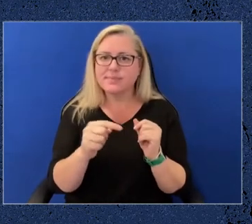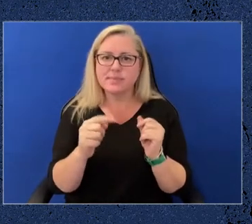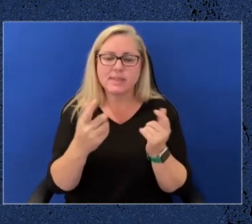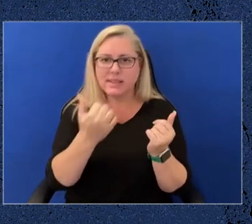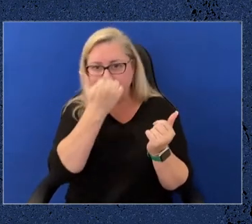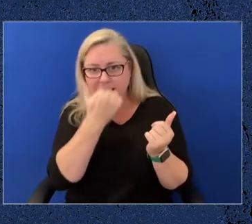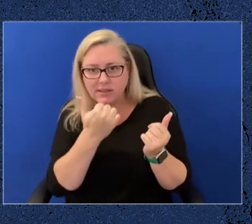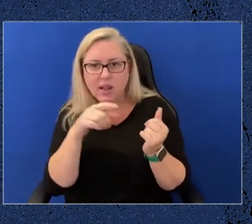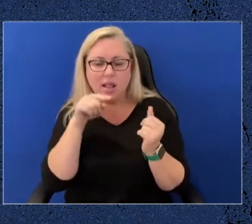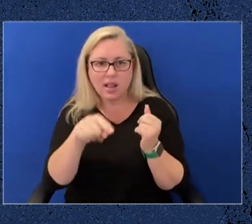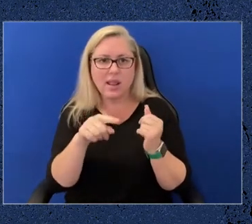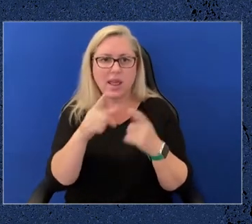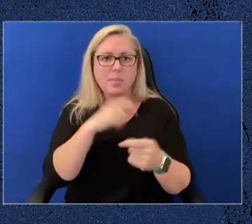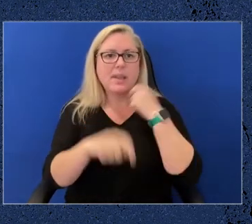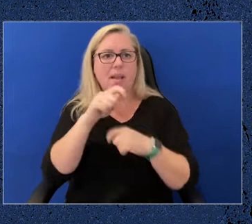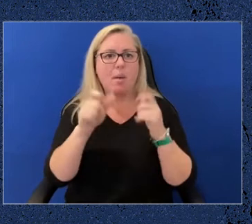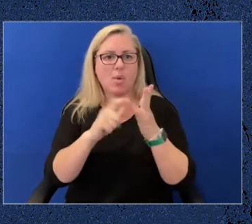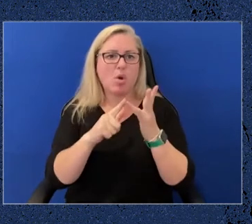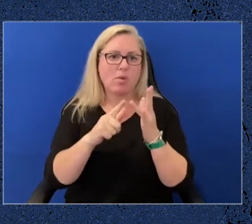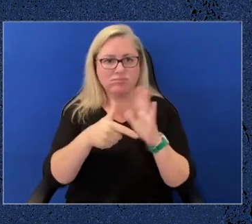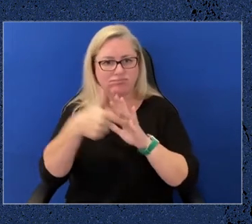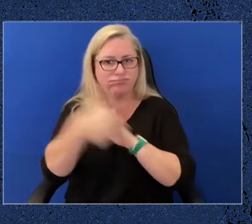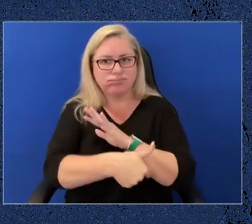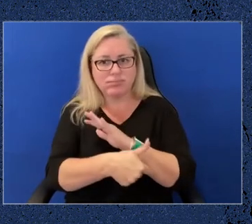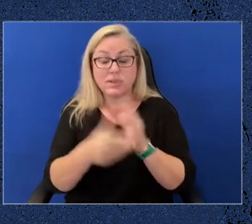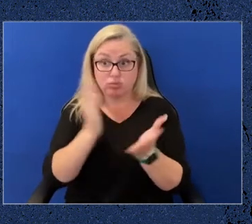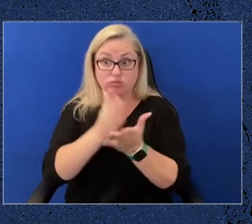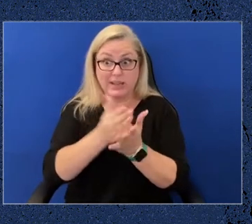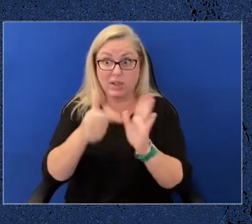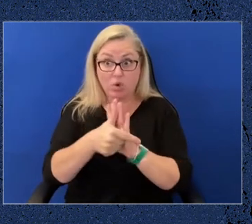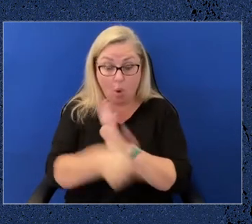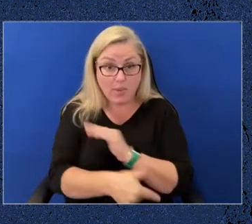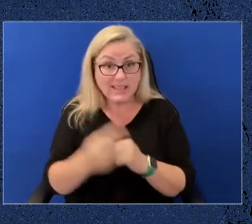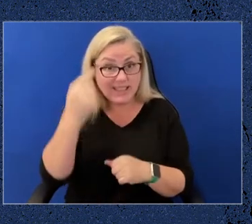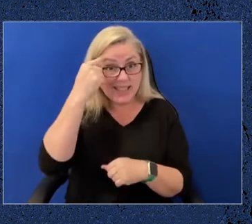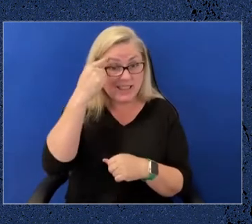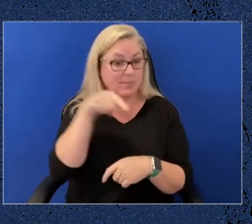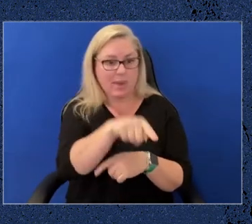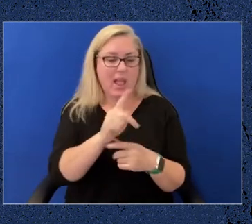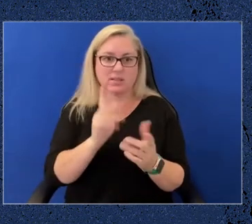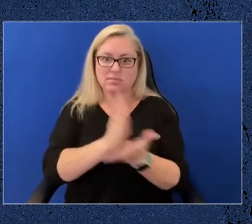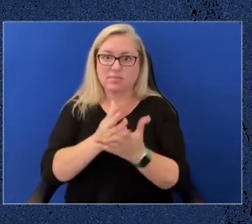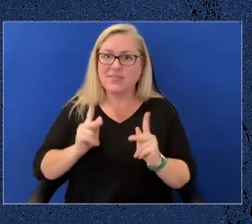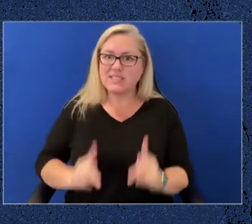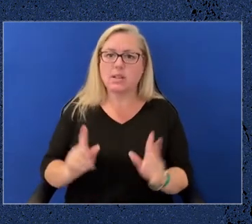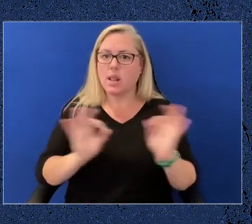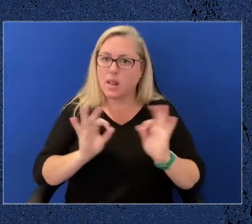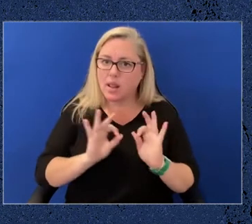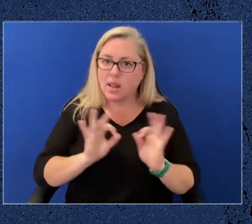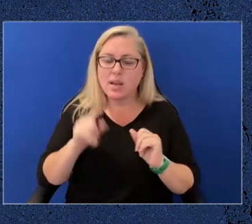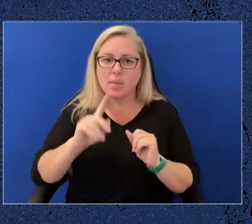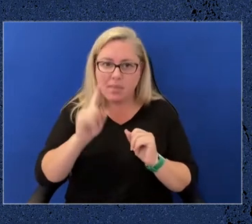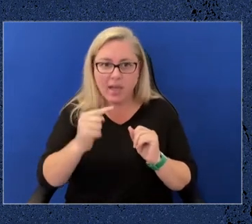be complex, you know. So this is real. It's complex thinking. It might not be complex in its physicalness, but the thinking that goes on is just